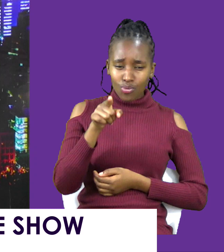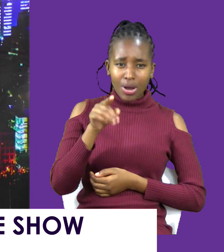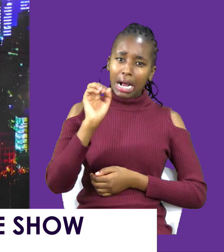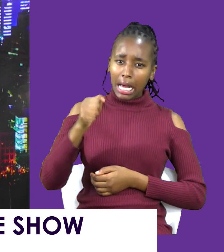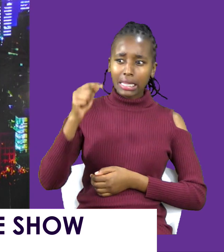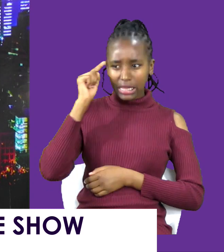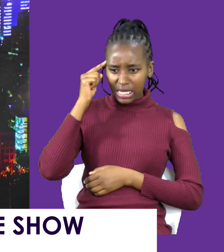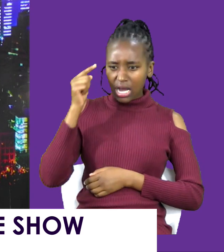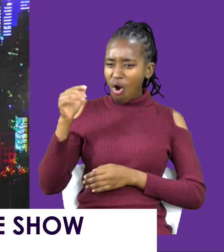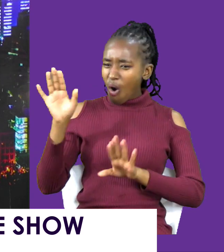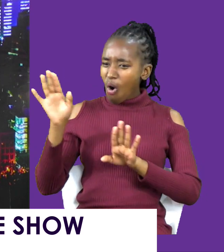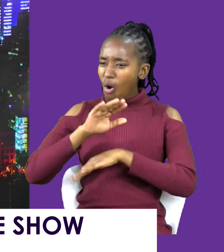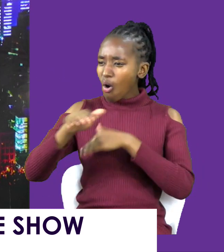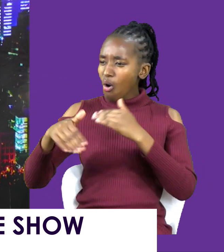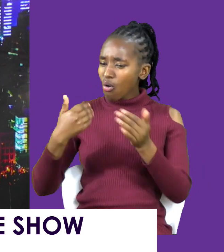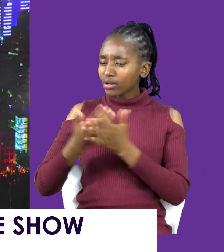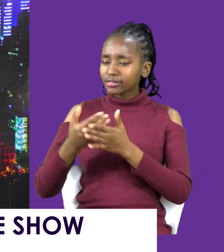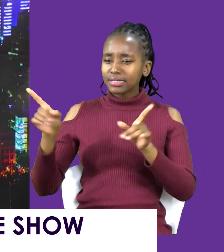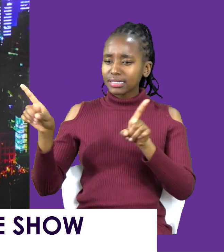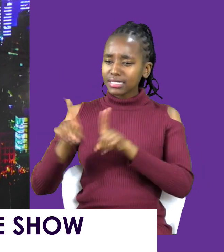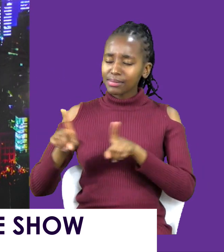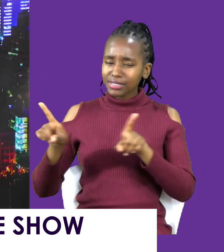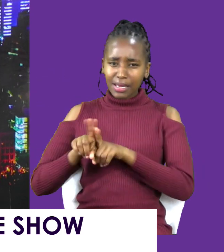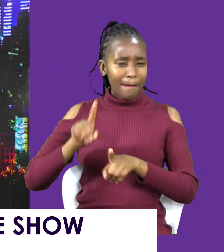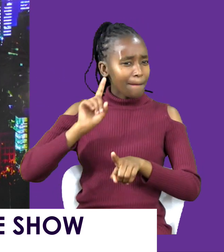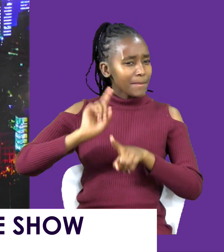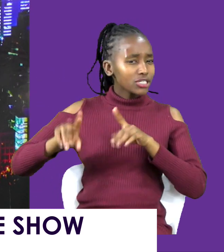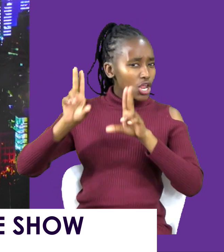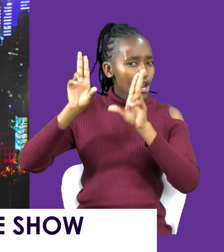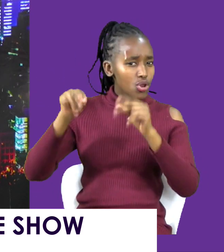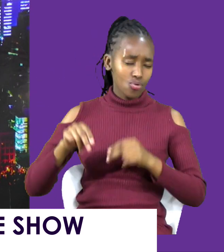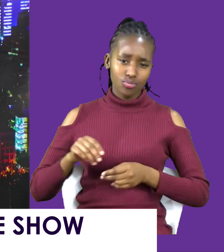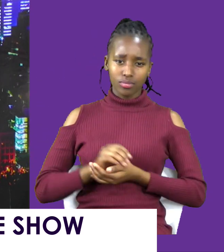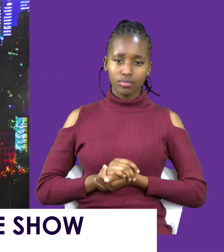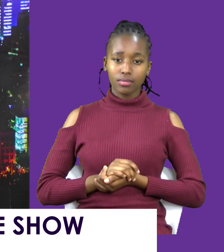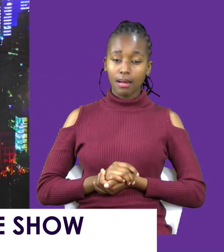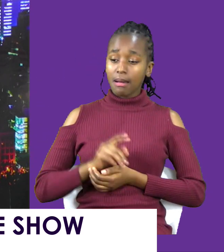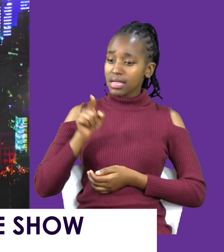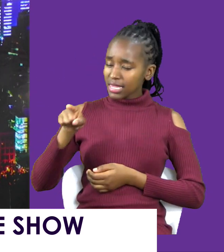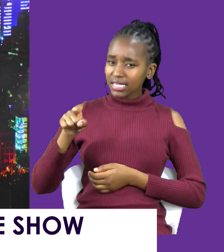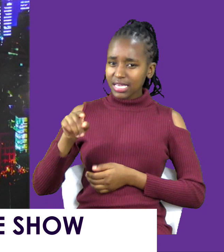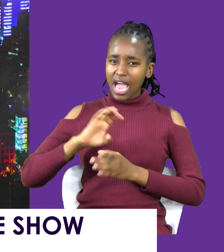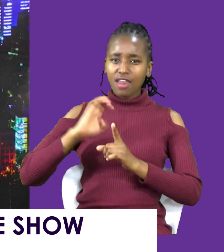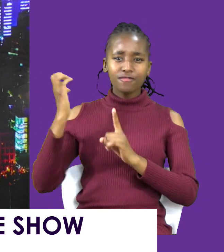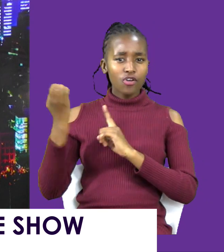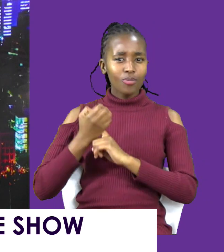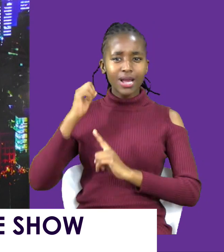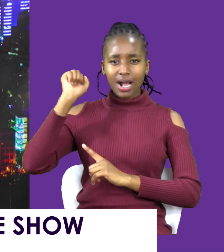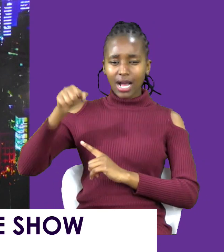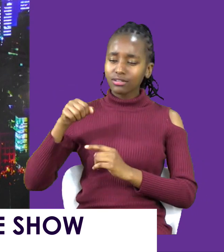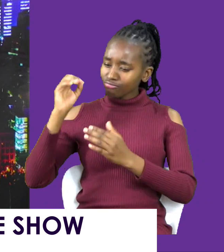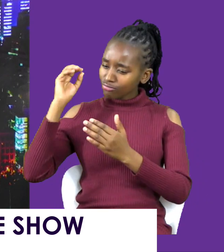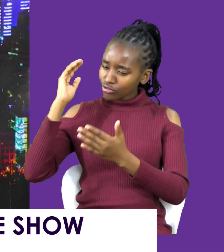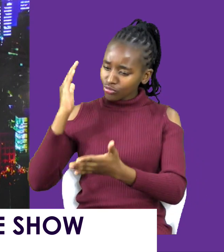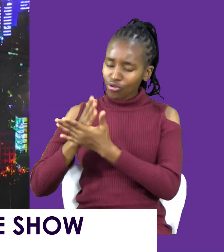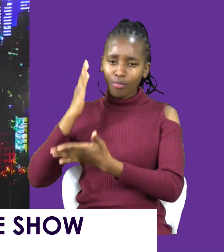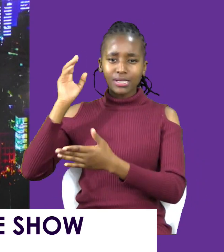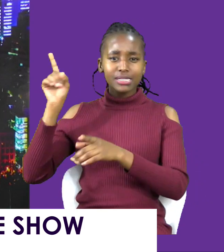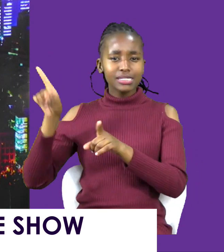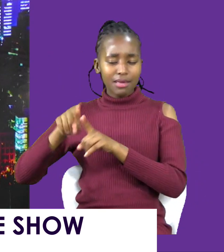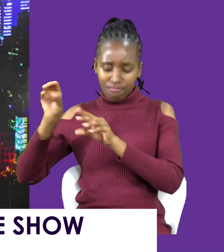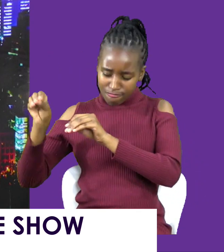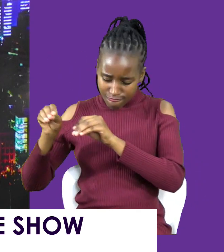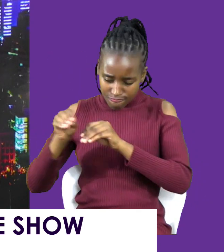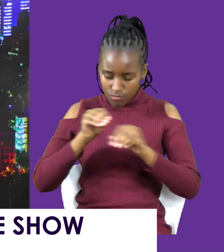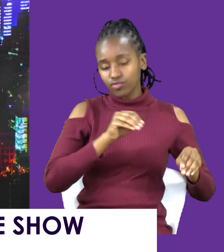is not like that all through. Come out of that environment, come out of that mentality. You will be shocked